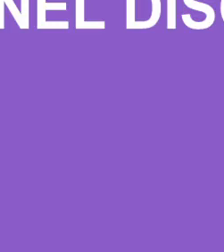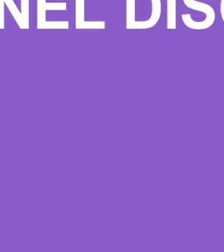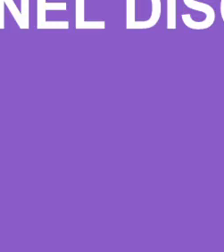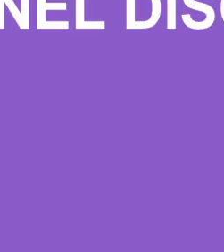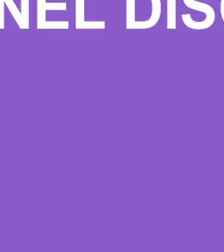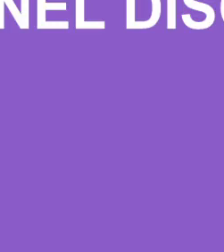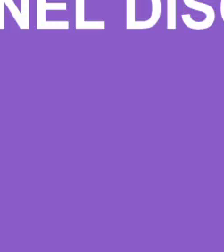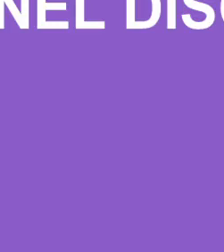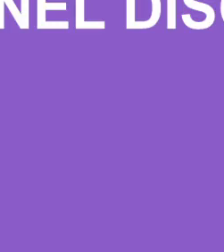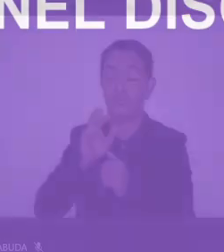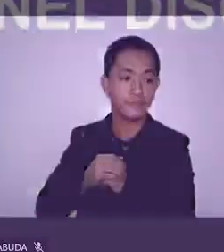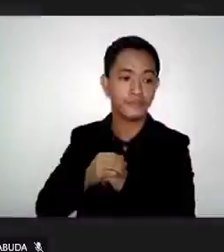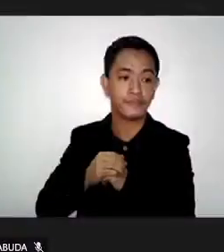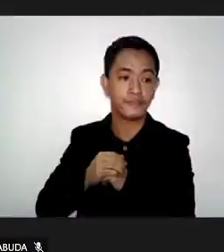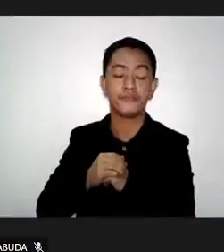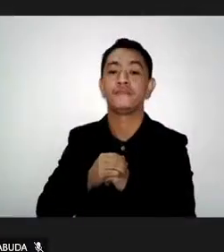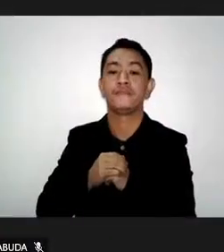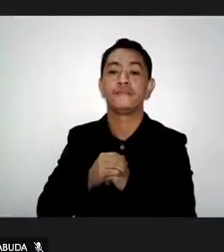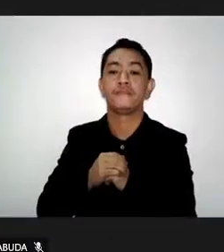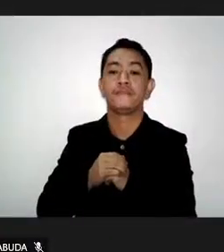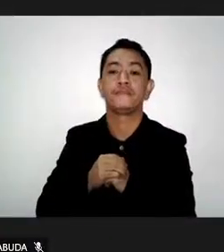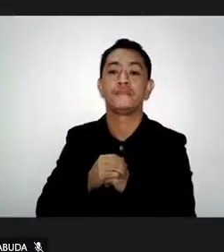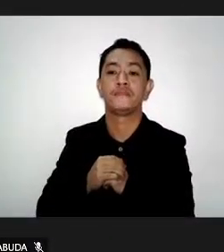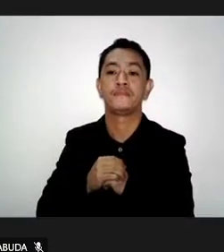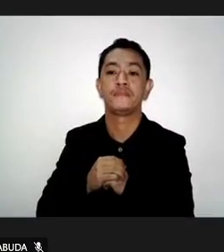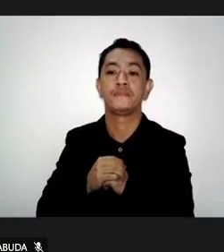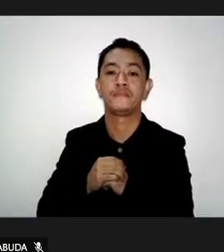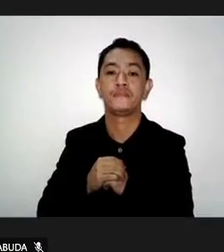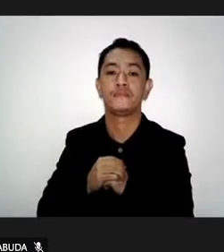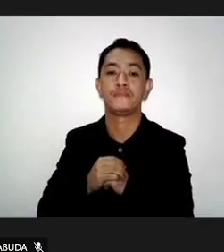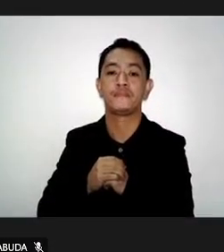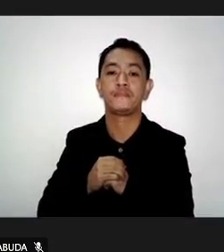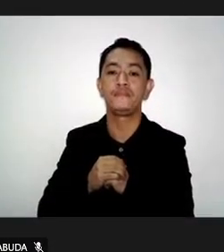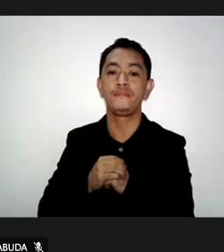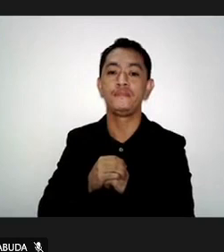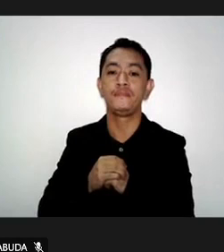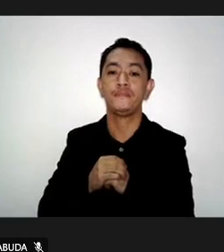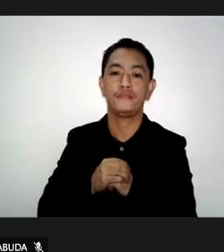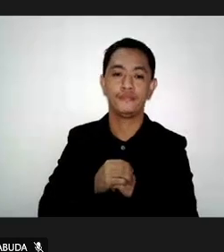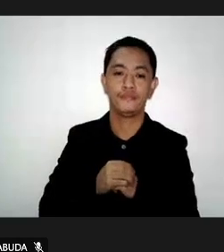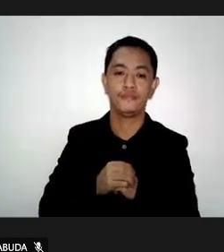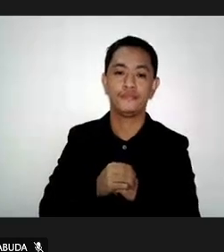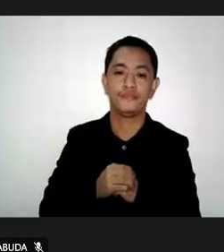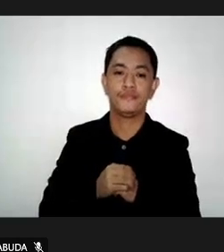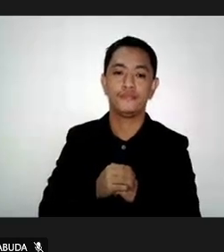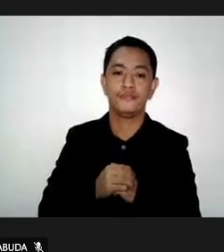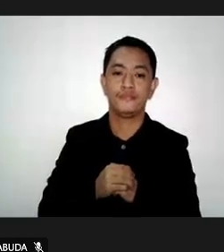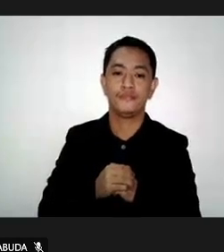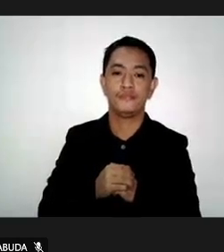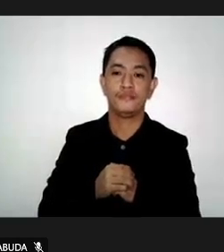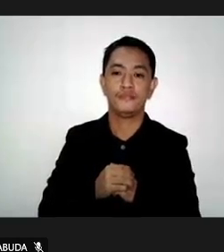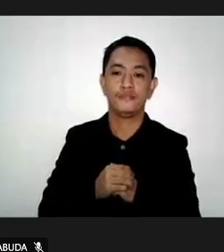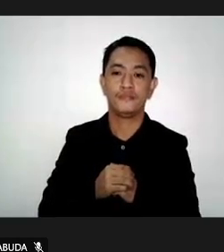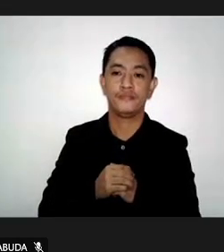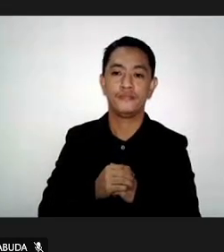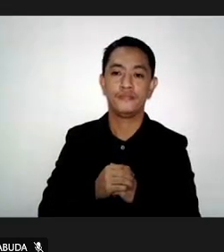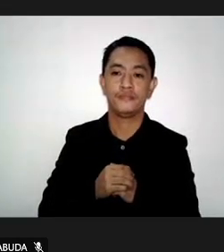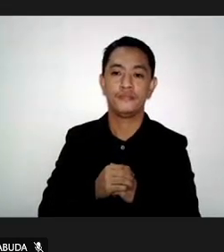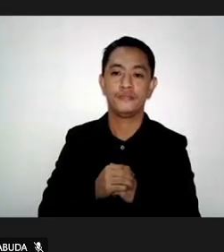Territory Channel Manager, Ms. Ronchi De Leon. Let us give them a virtual round of applause.